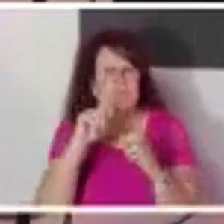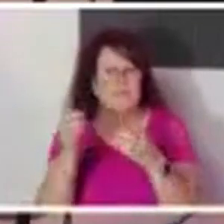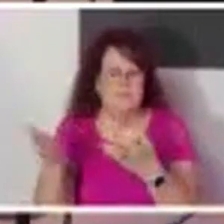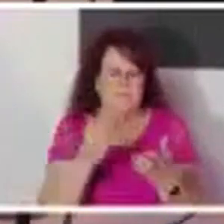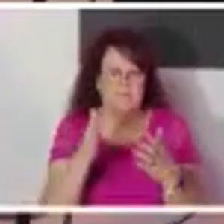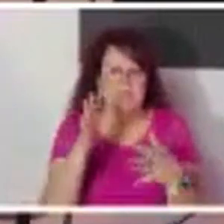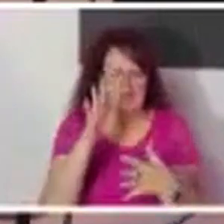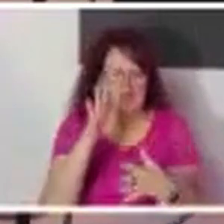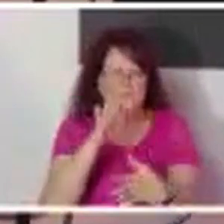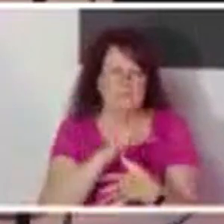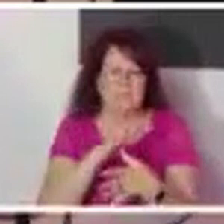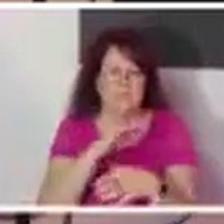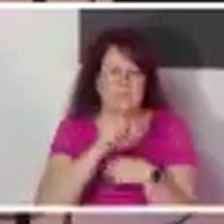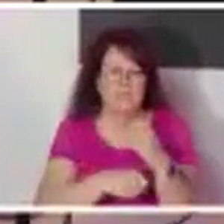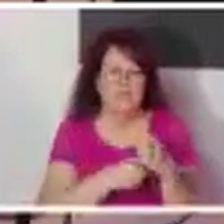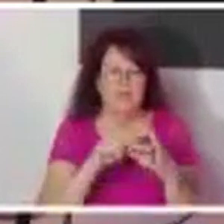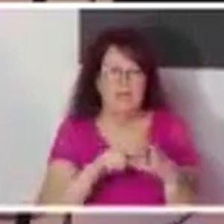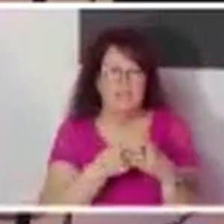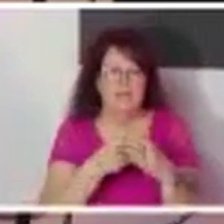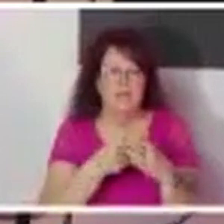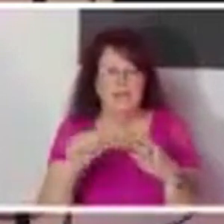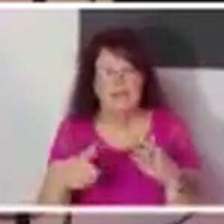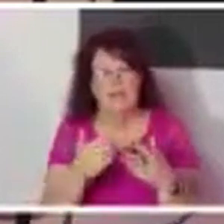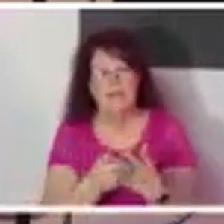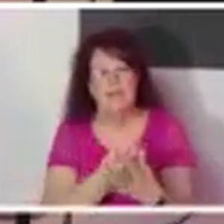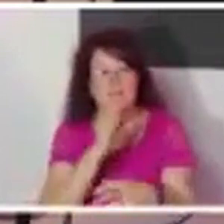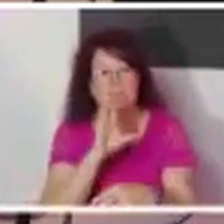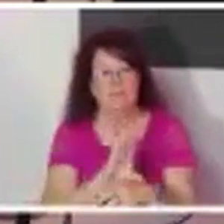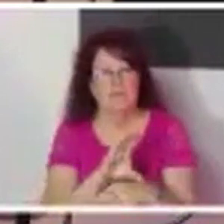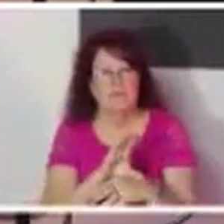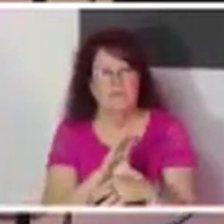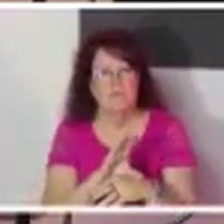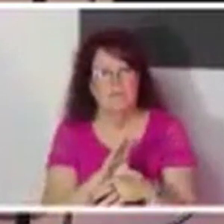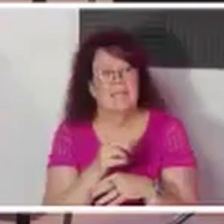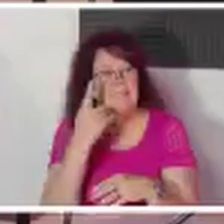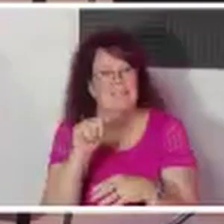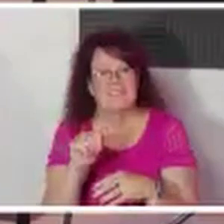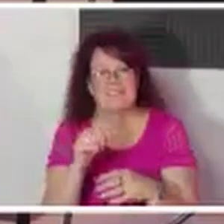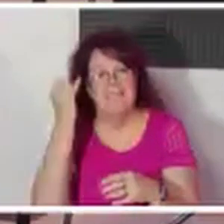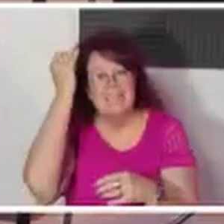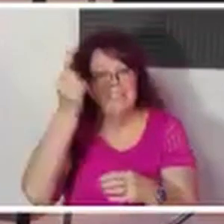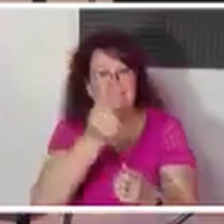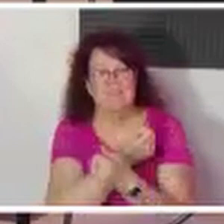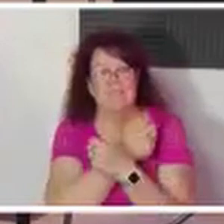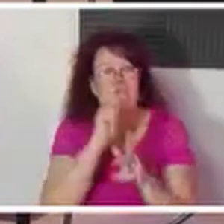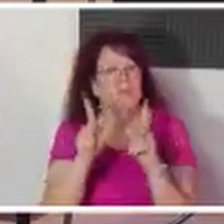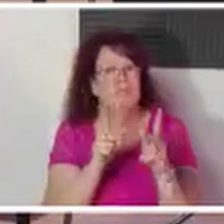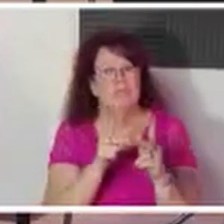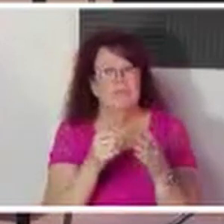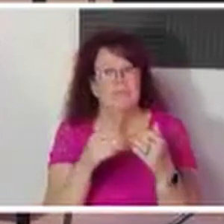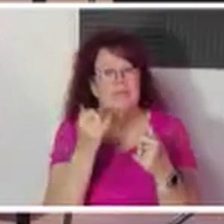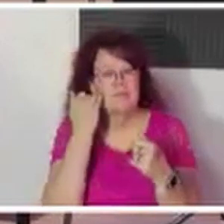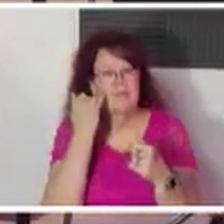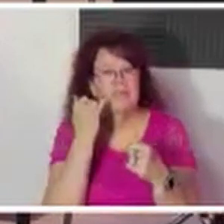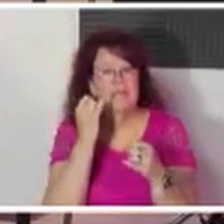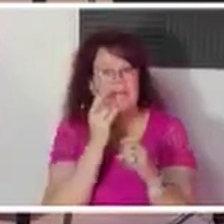church plant. And I think for me, that's a testament again to this idea of just loving people. And even when an institution like the